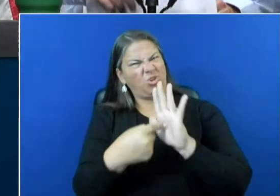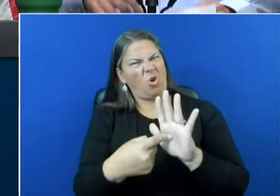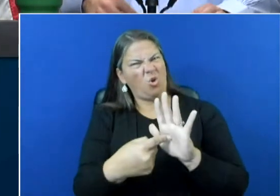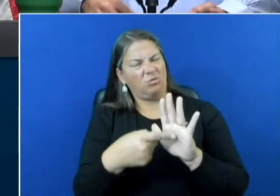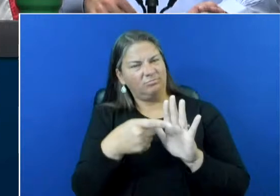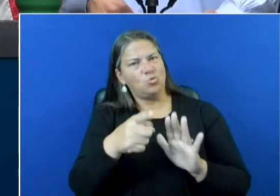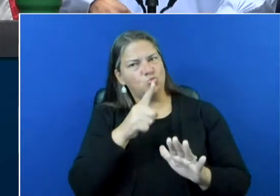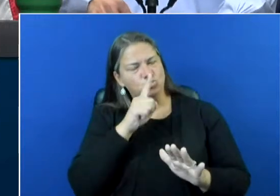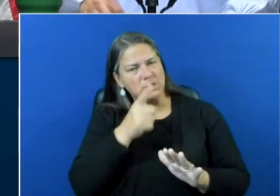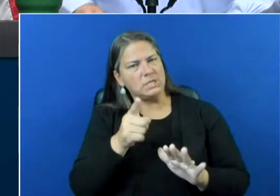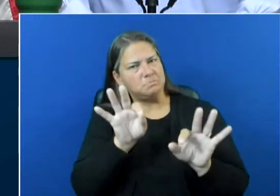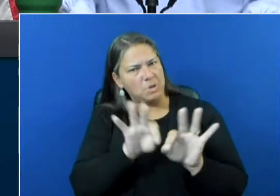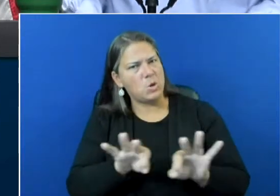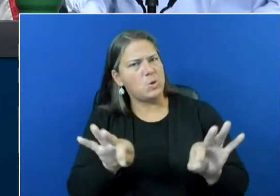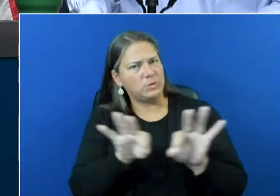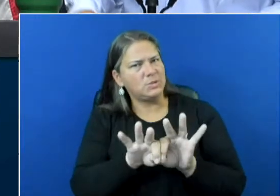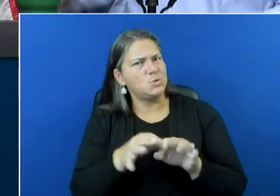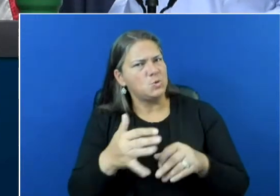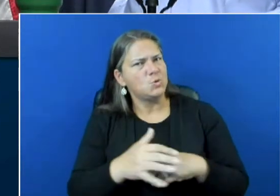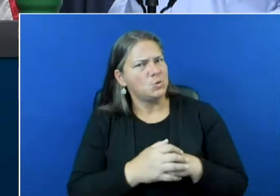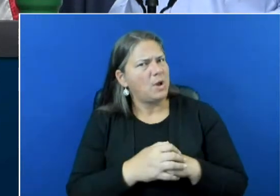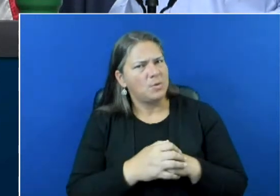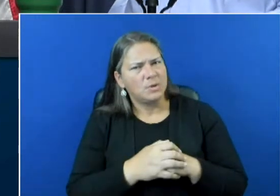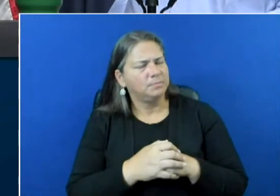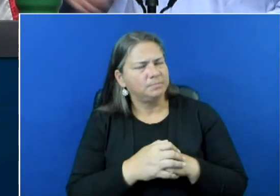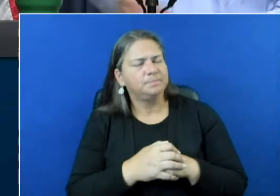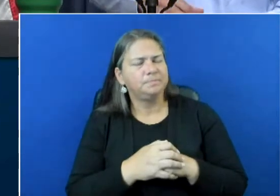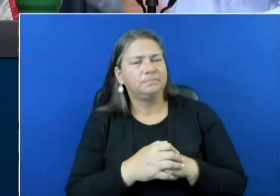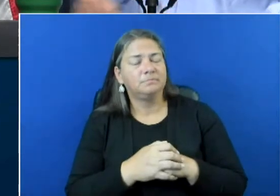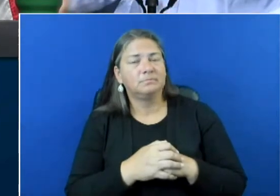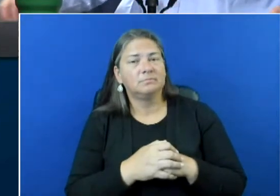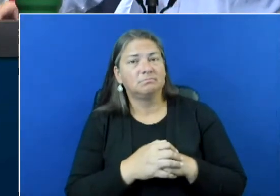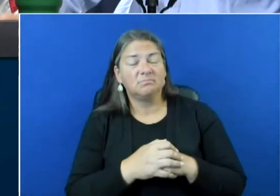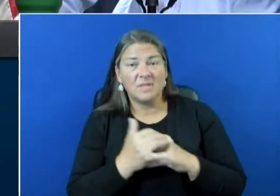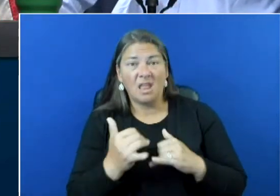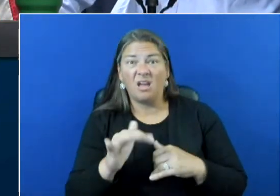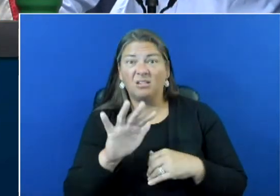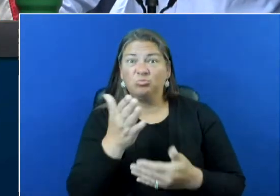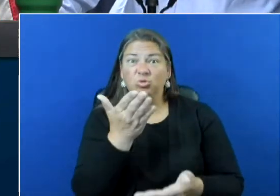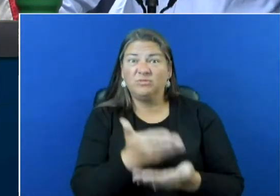backs it up is the escalation that we continue to see. Let's put up our stair-stepper chart.